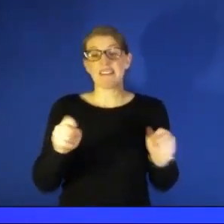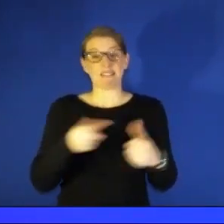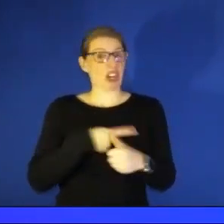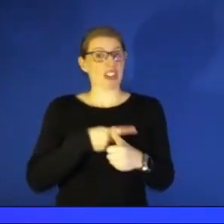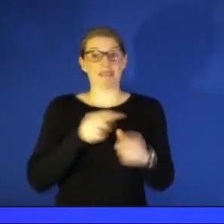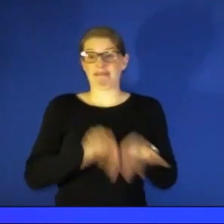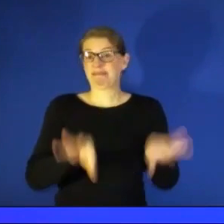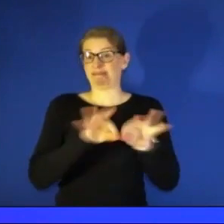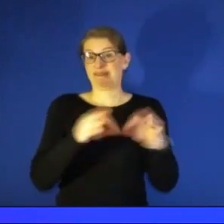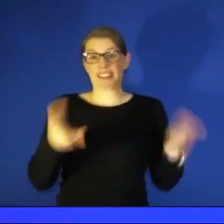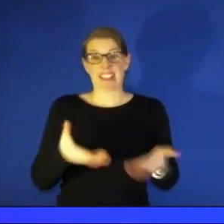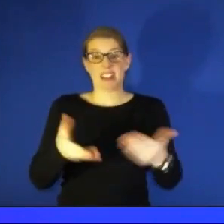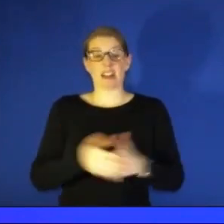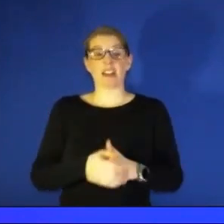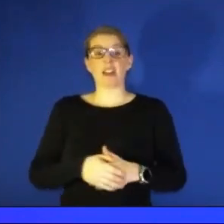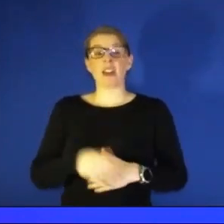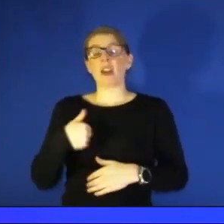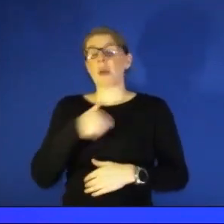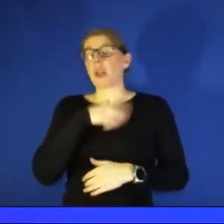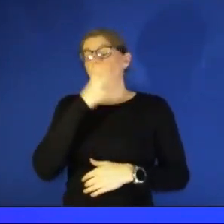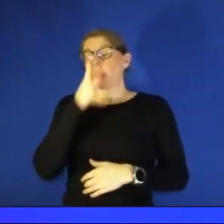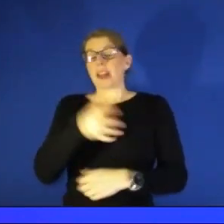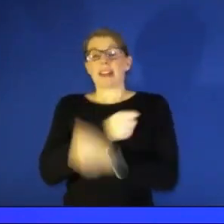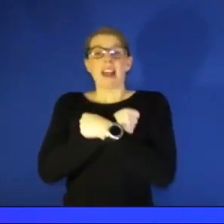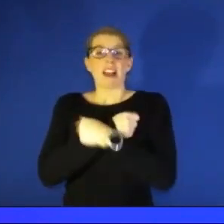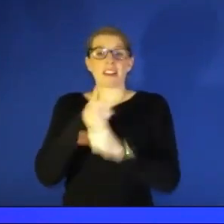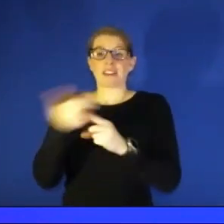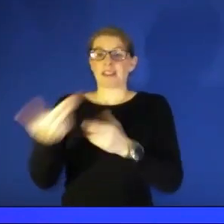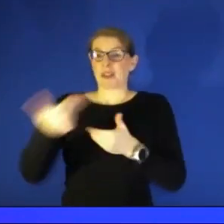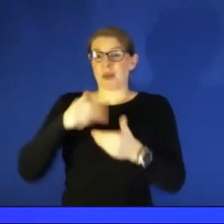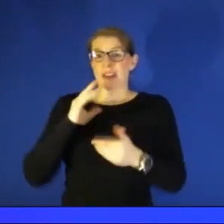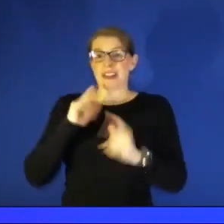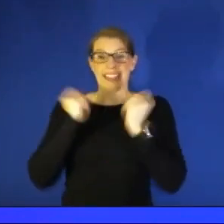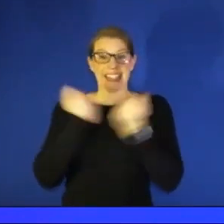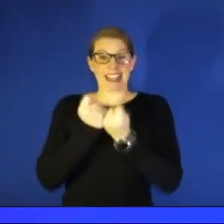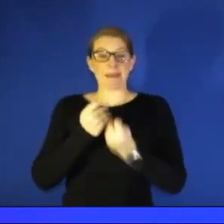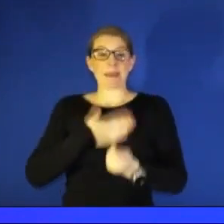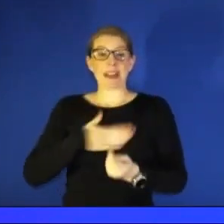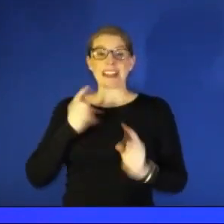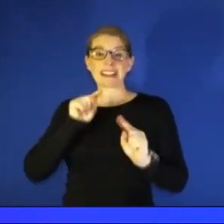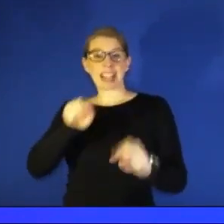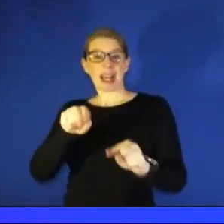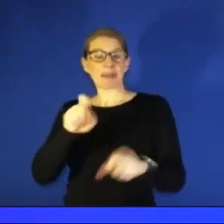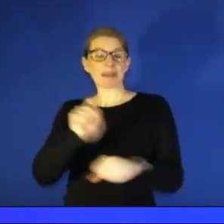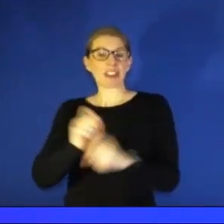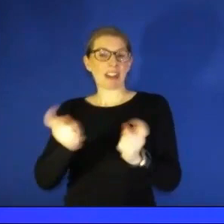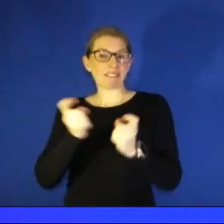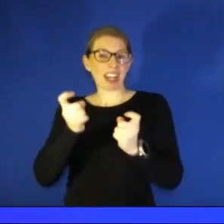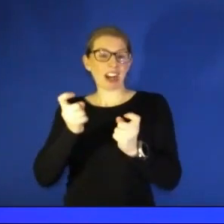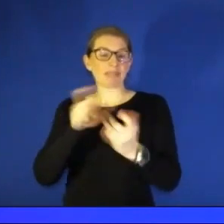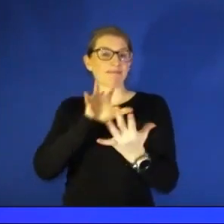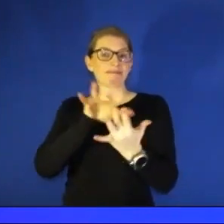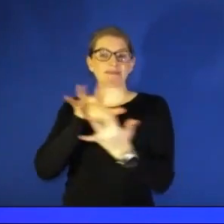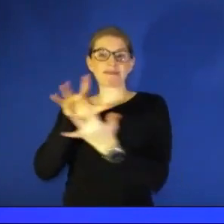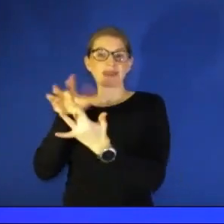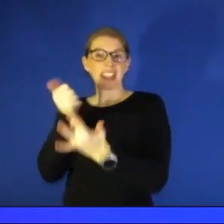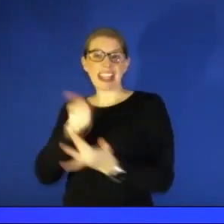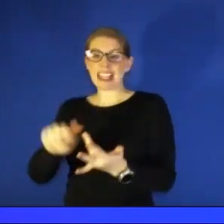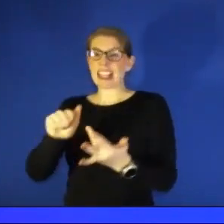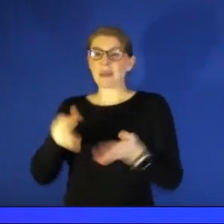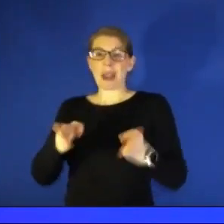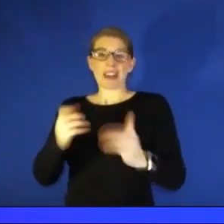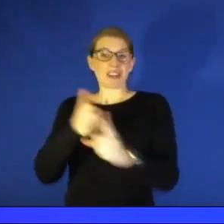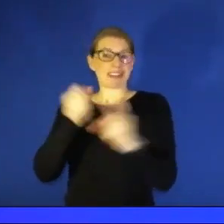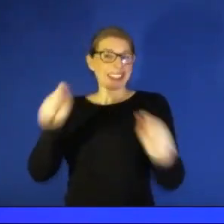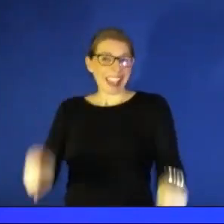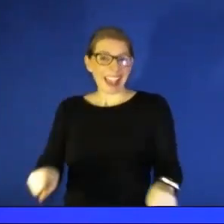would love to have you join our teams. Please come to one of the job fairs, reach out in any way possible. We would love to meet you, get to know